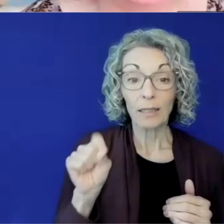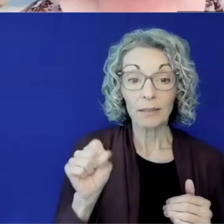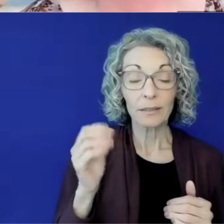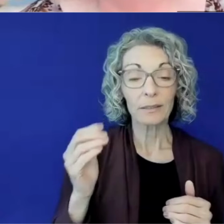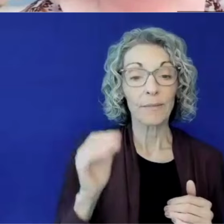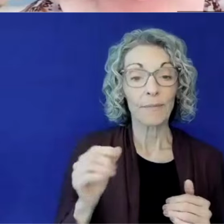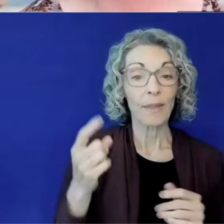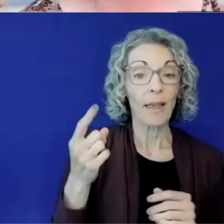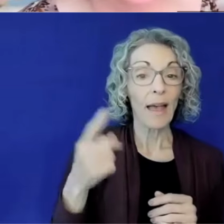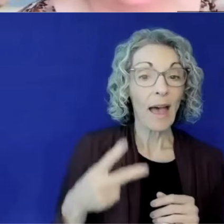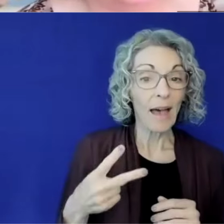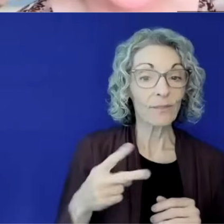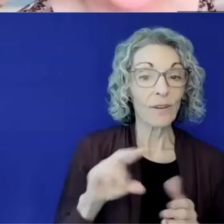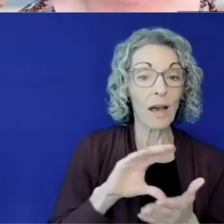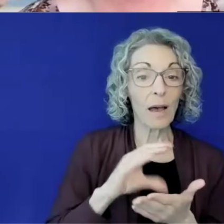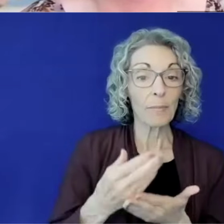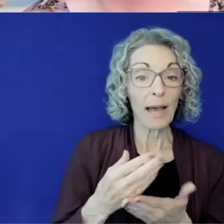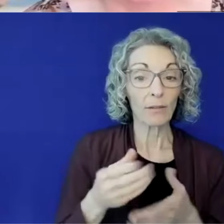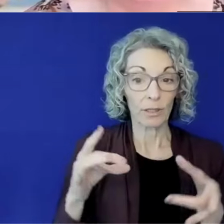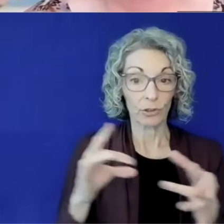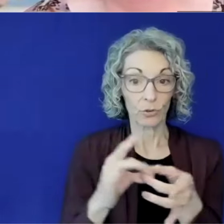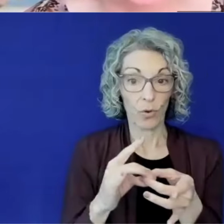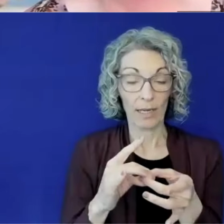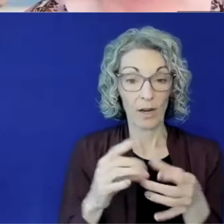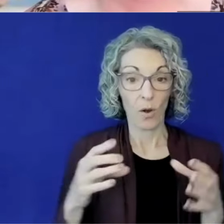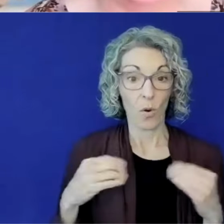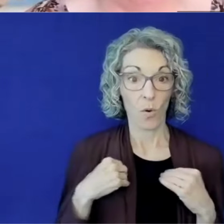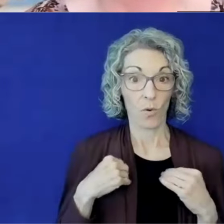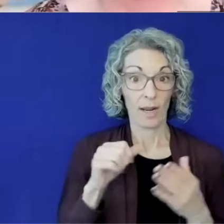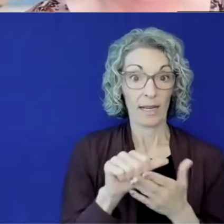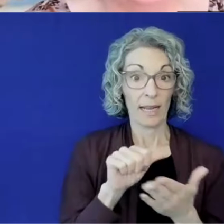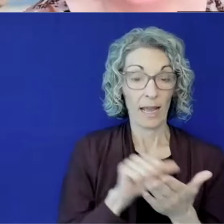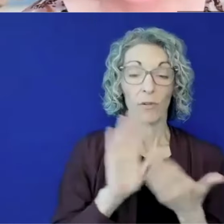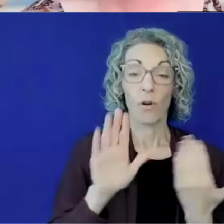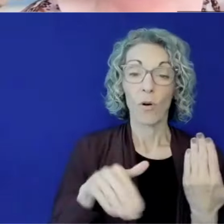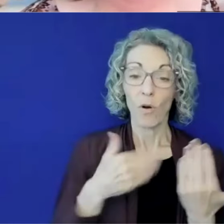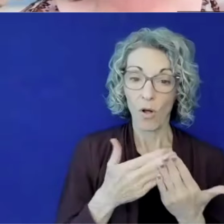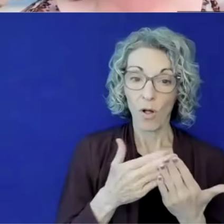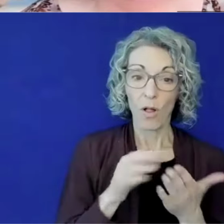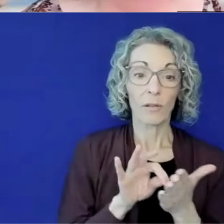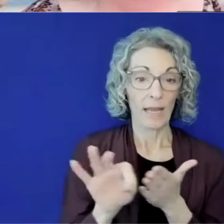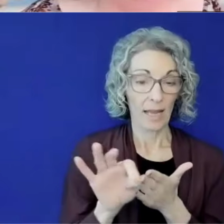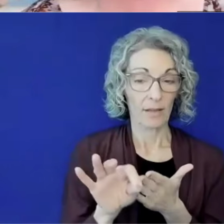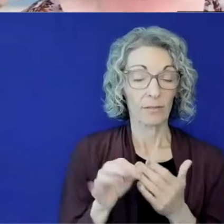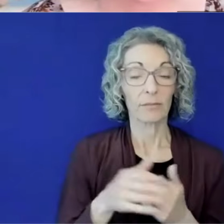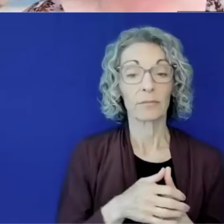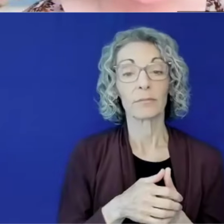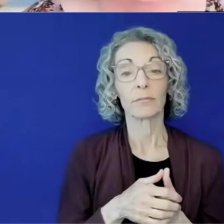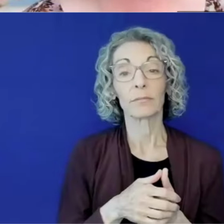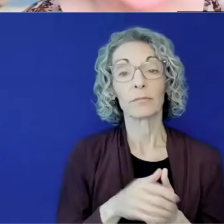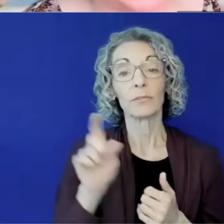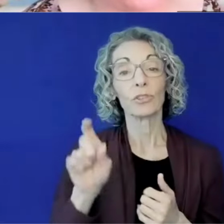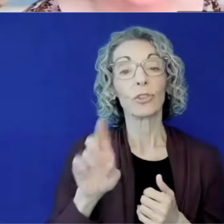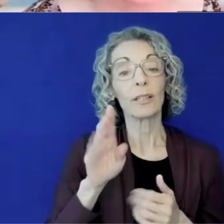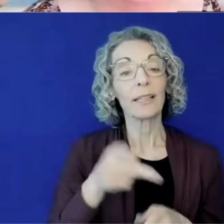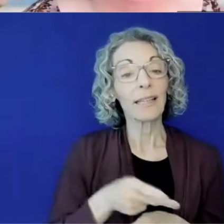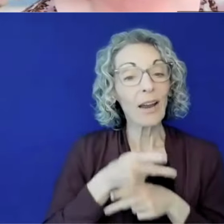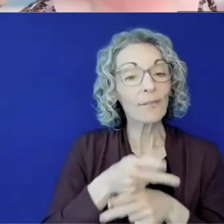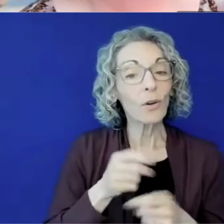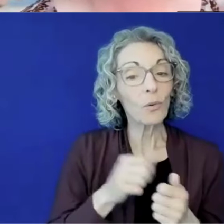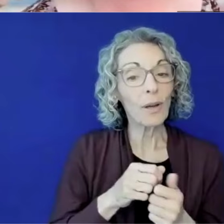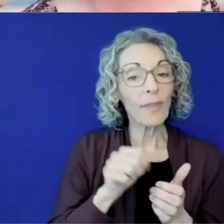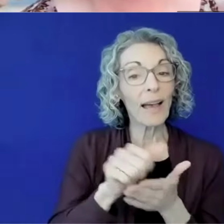the amount of jointly owned accounts, all of that is going to count. And I'd say be careful with jointly owned